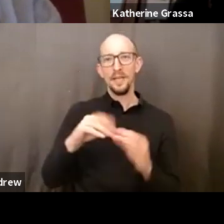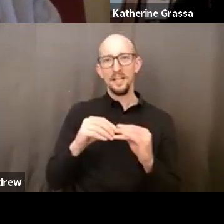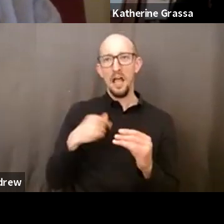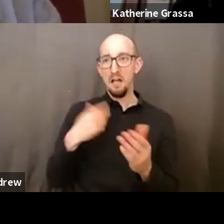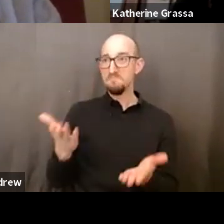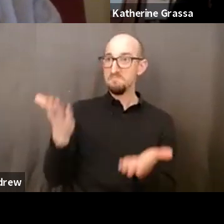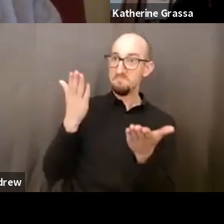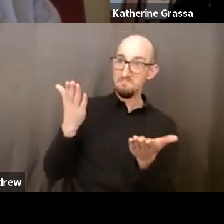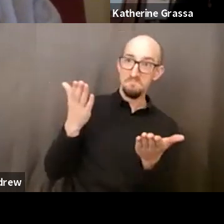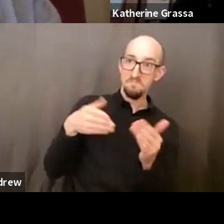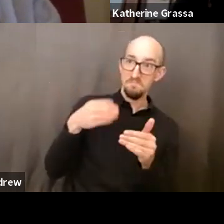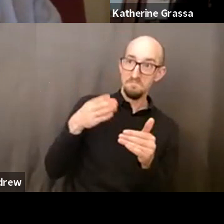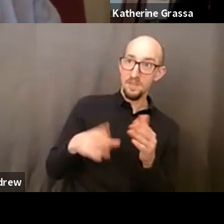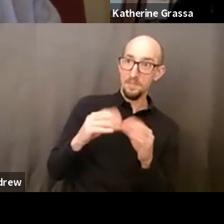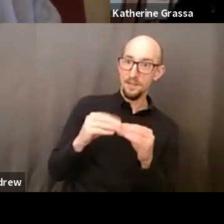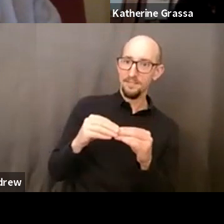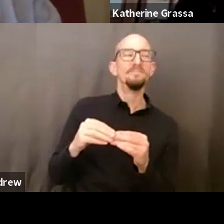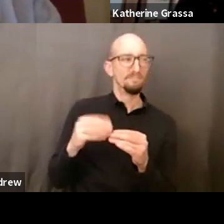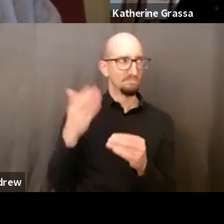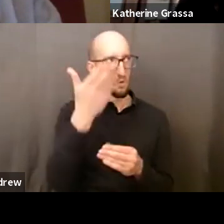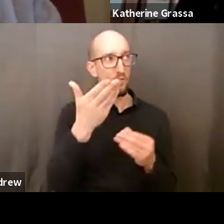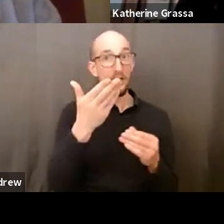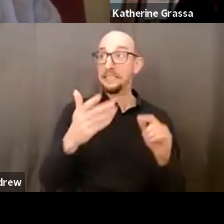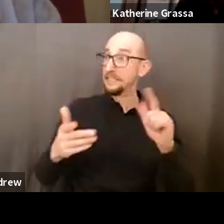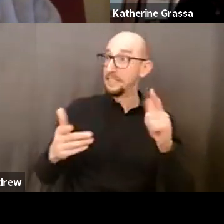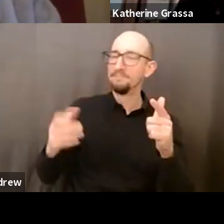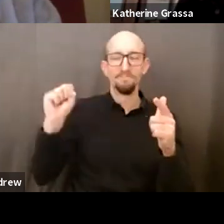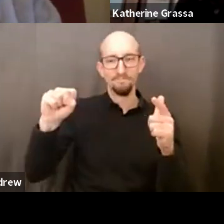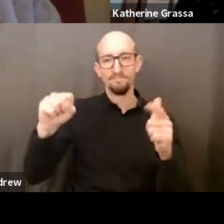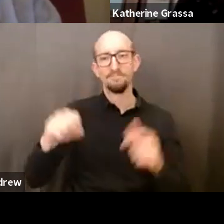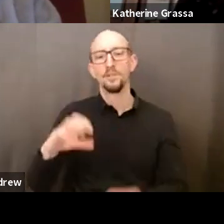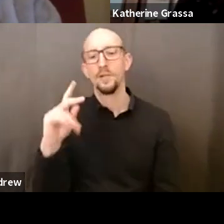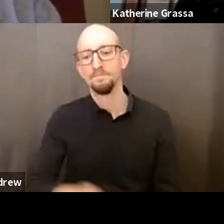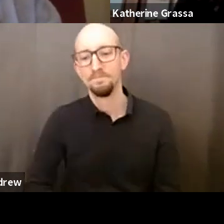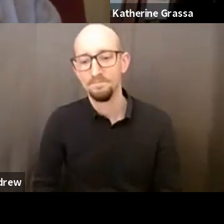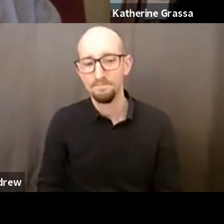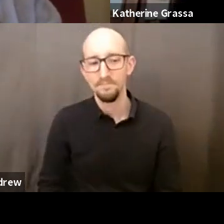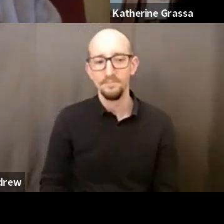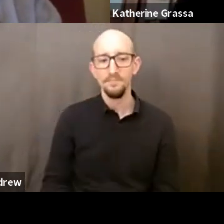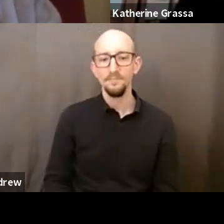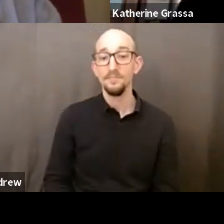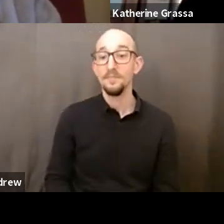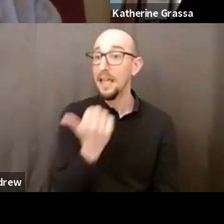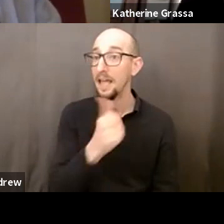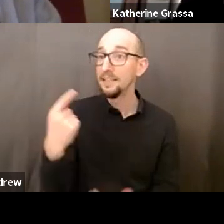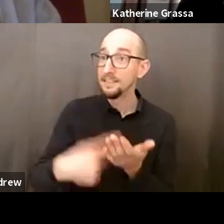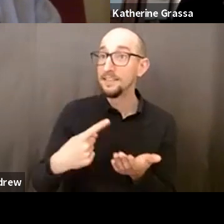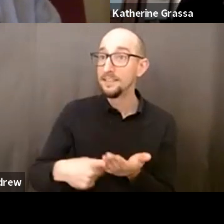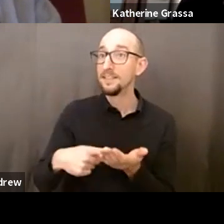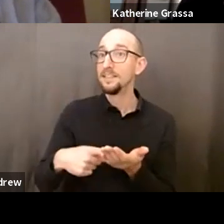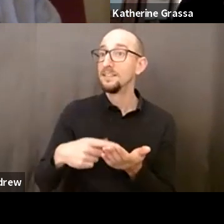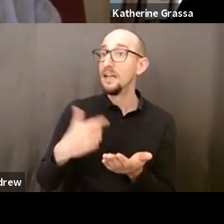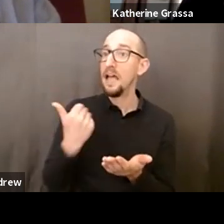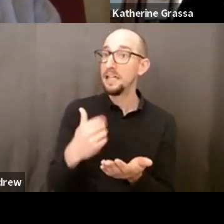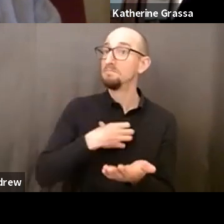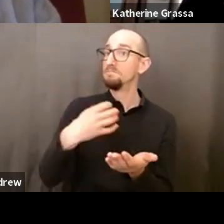So moved. Thank you. Second. Is there a second? Thank you. Second. Is there any discussion or objection to the